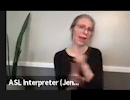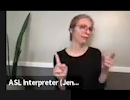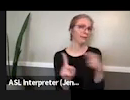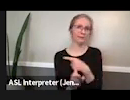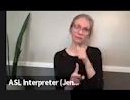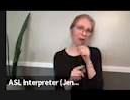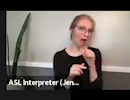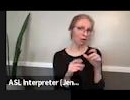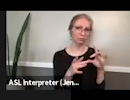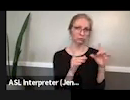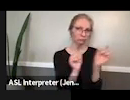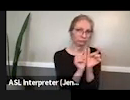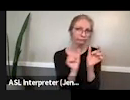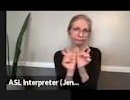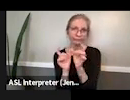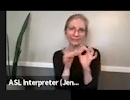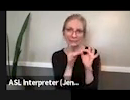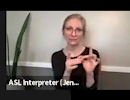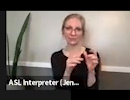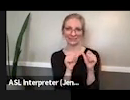consistent. He